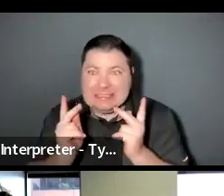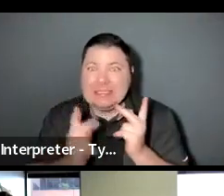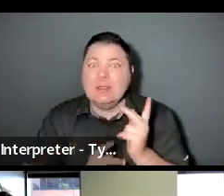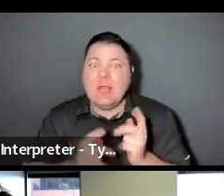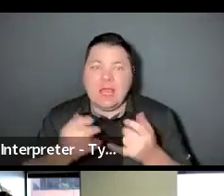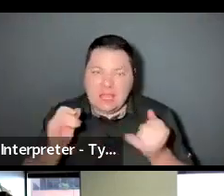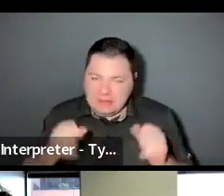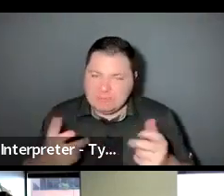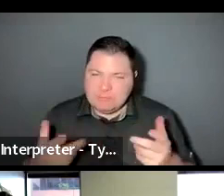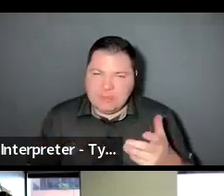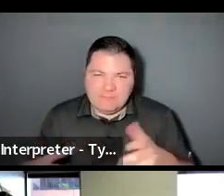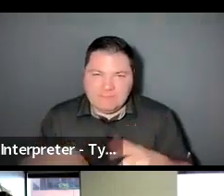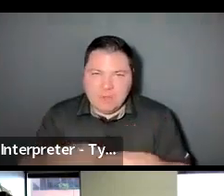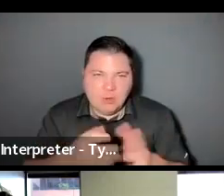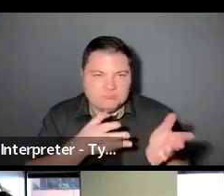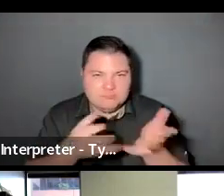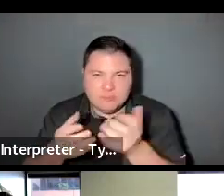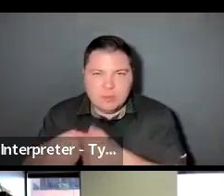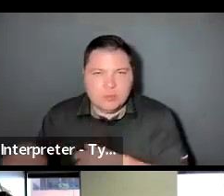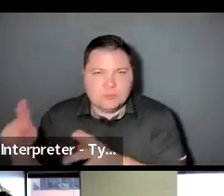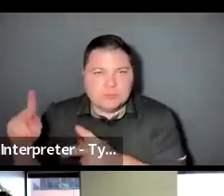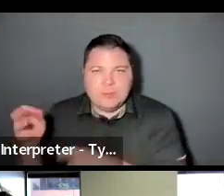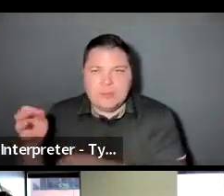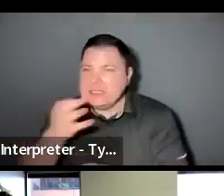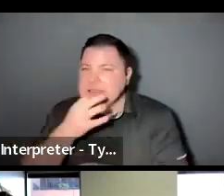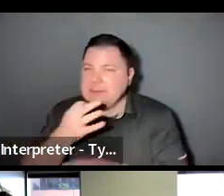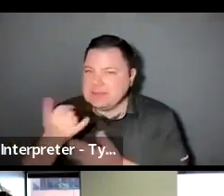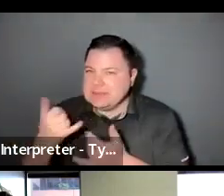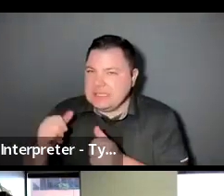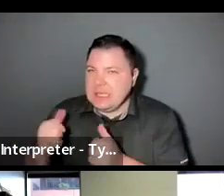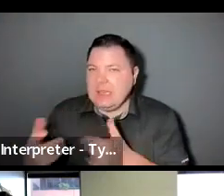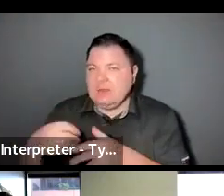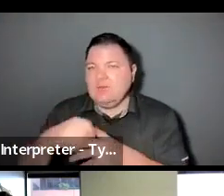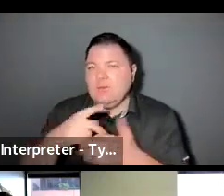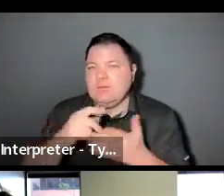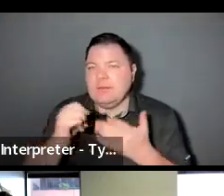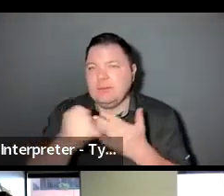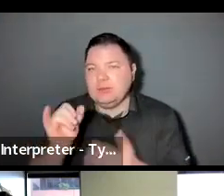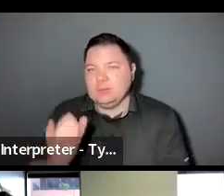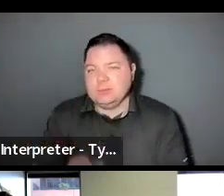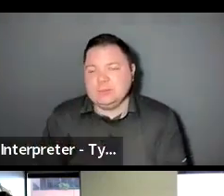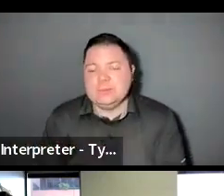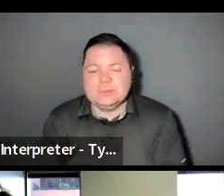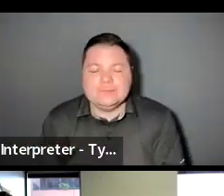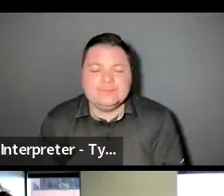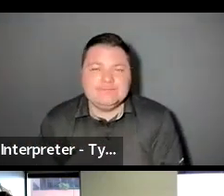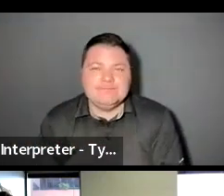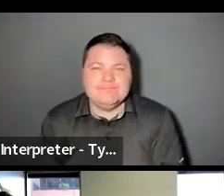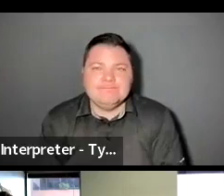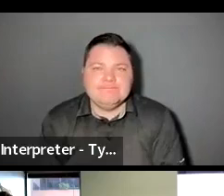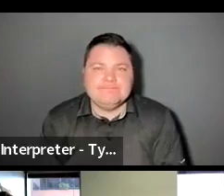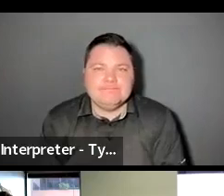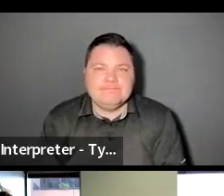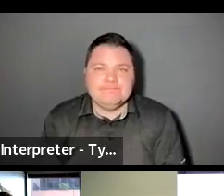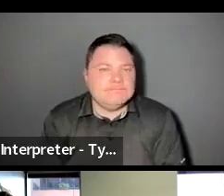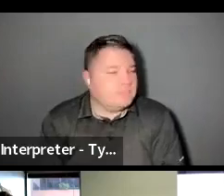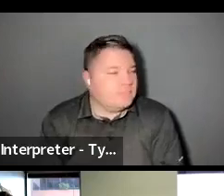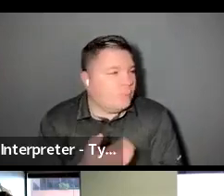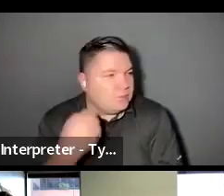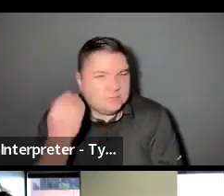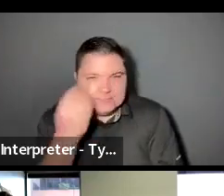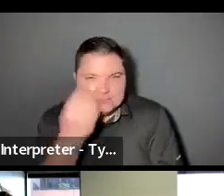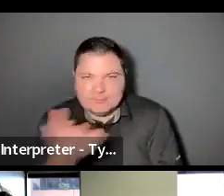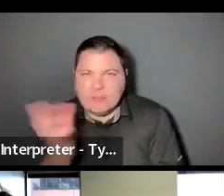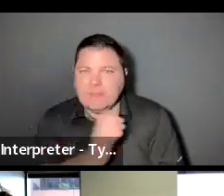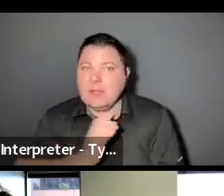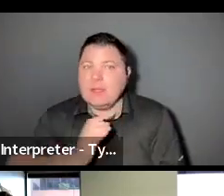engaged and keep the different experts prioritized on this project. Well, good. And I would just want to assure the other